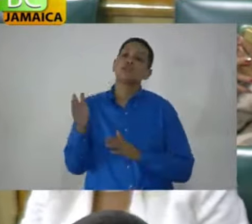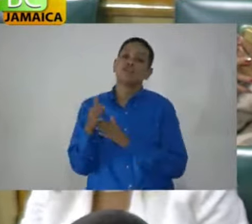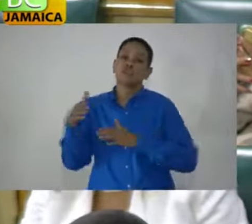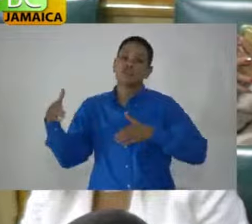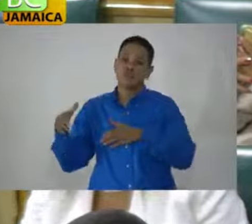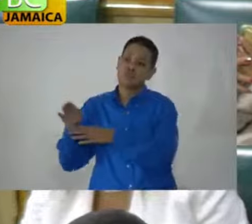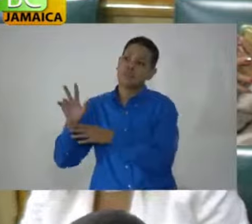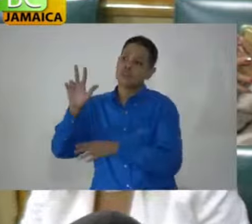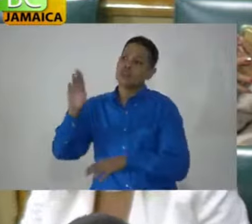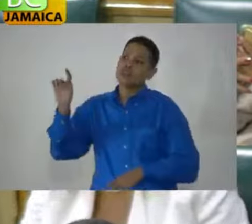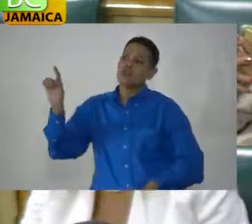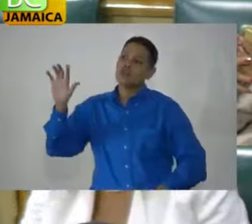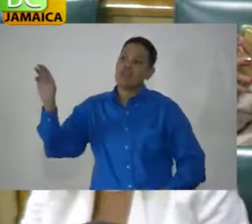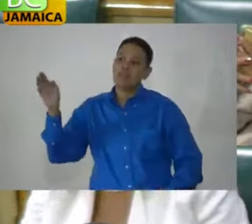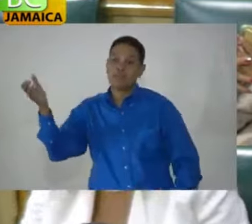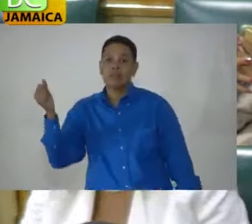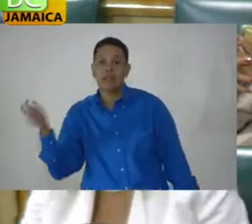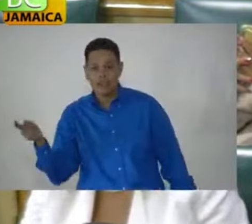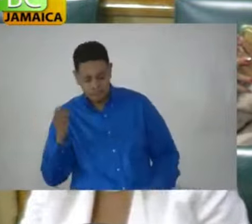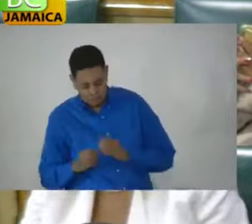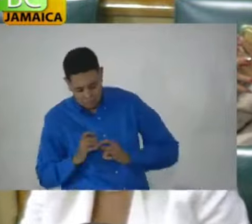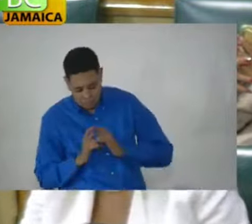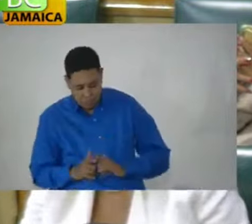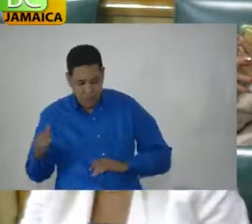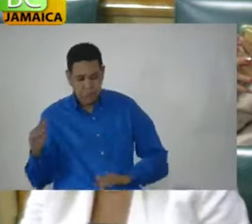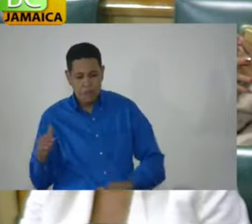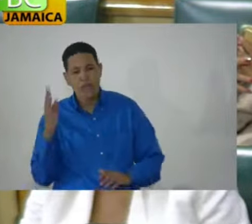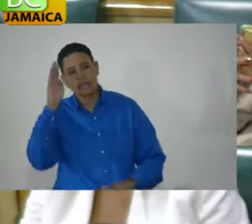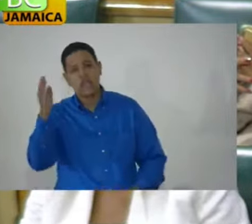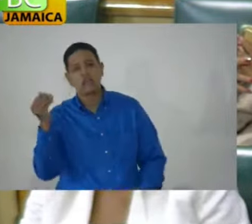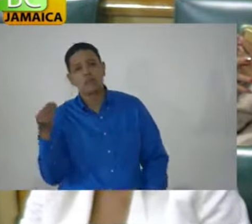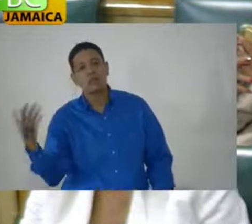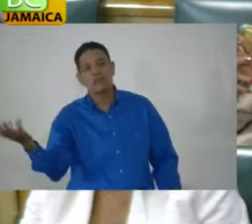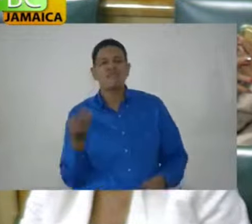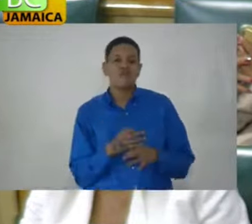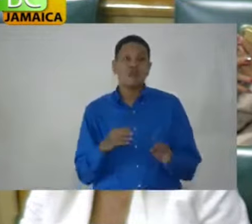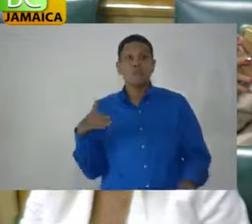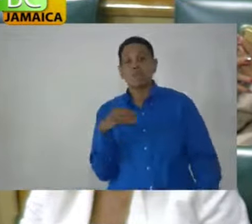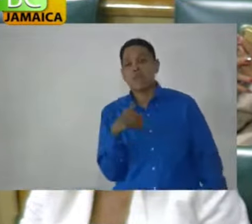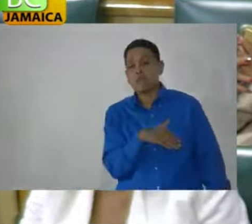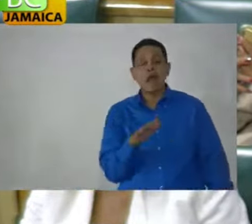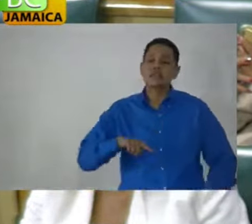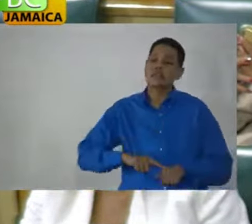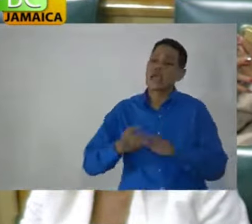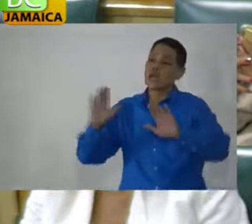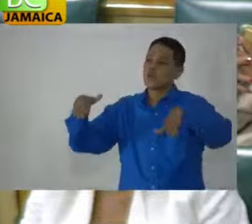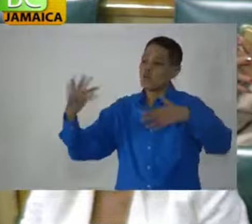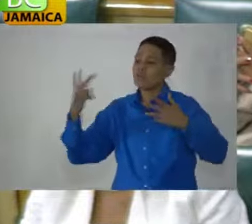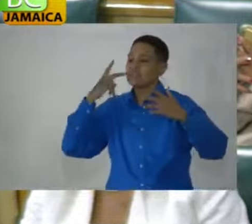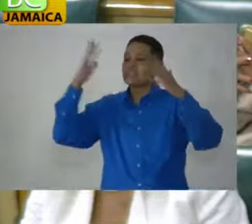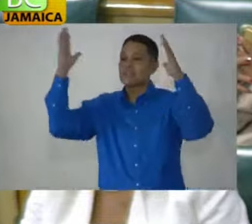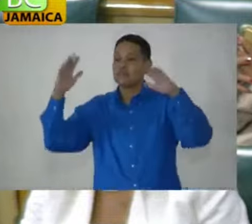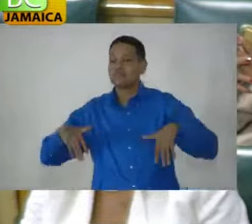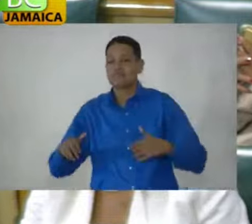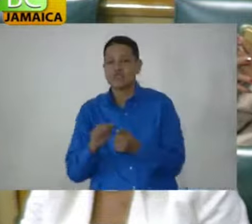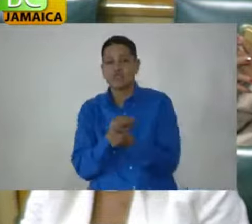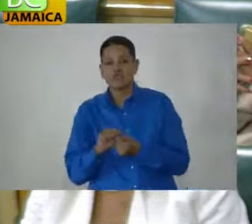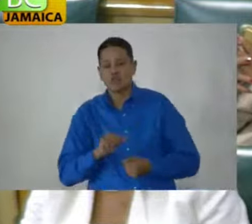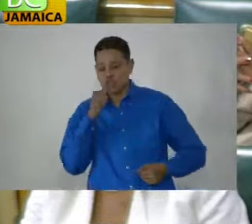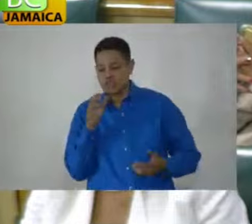between 3 million to 5 million in direct grants to help them to start again, seeing that they suffered so